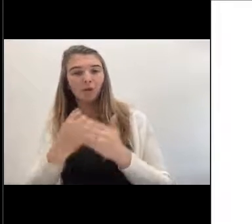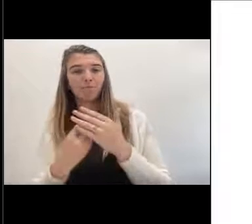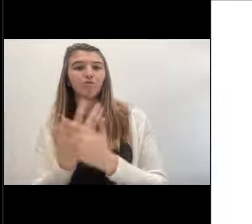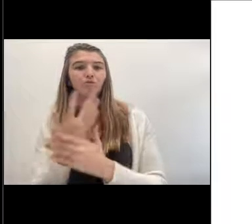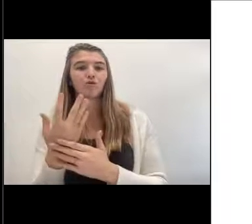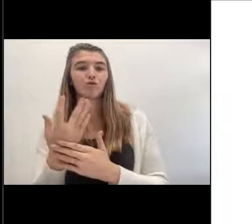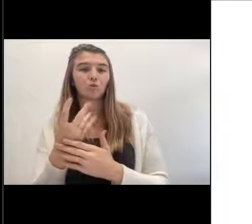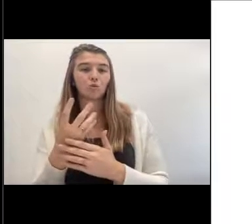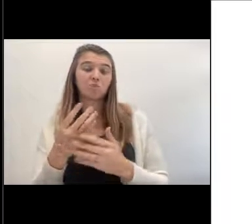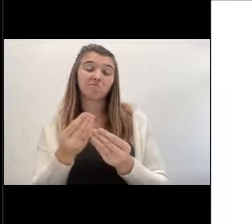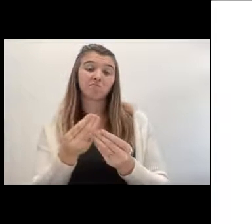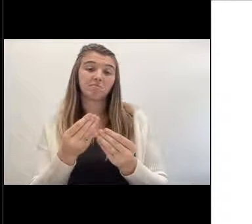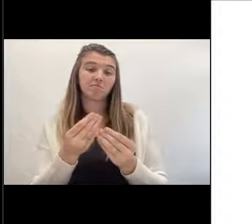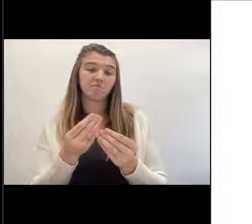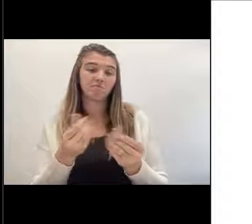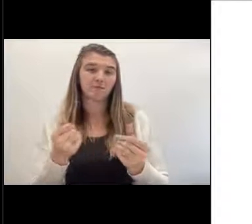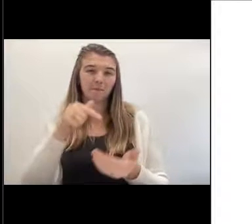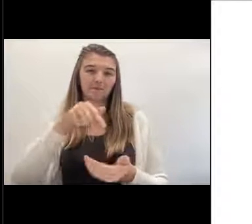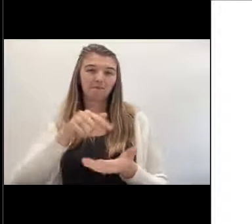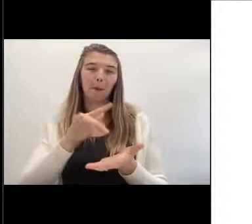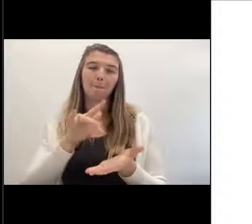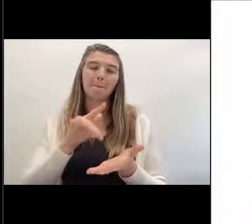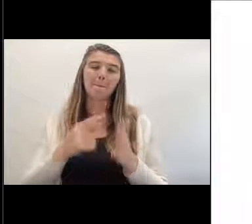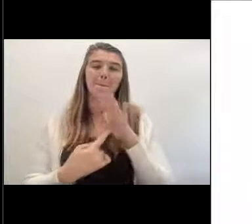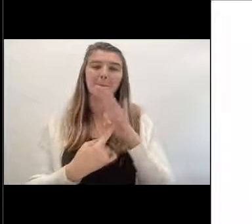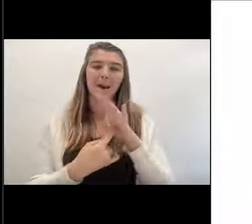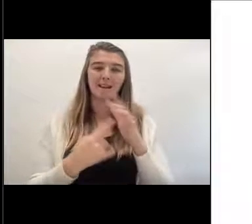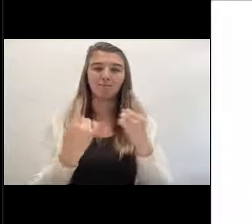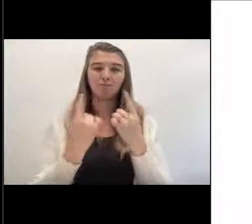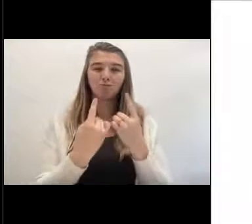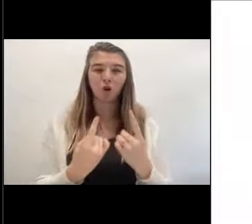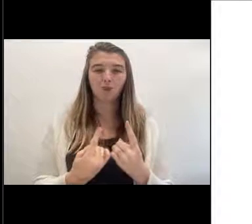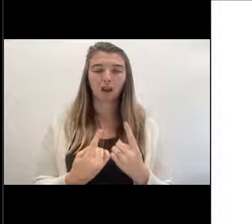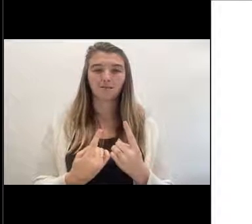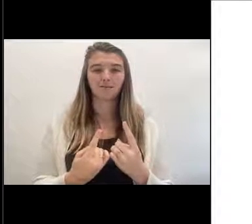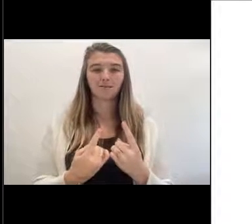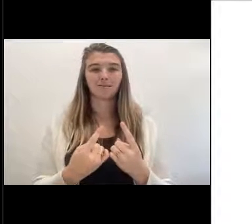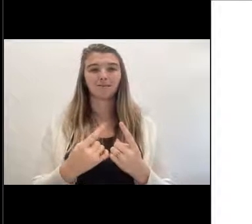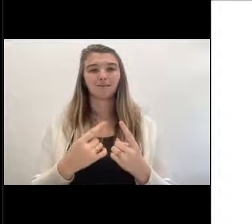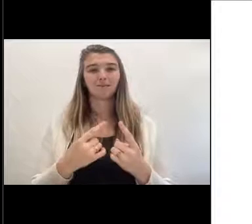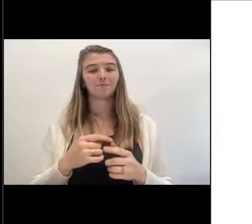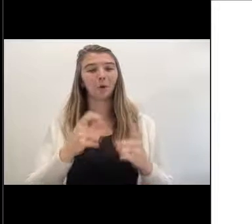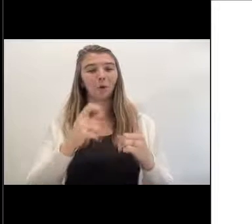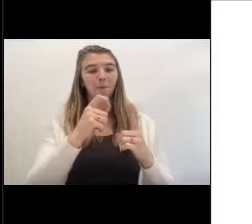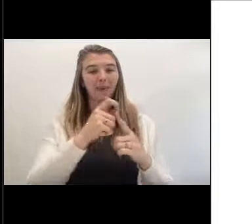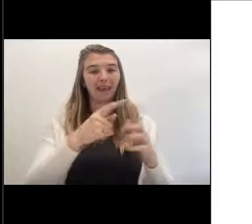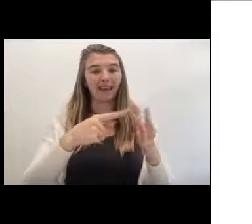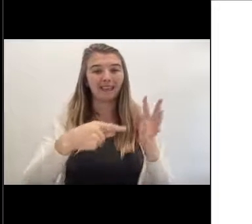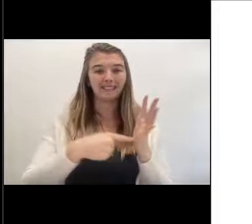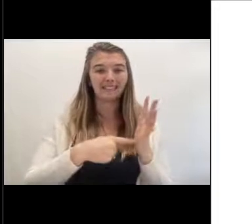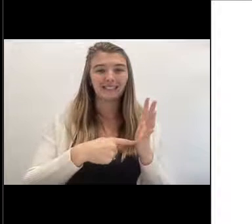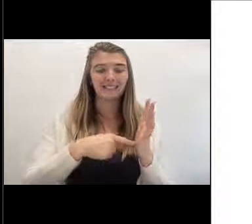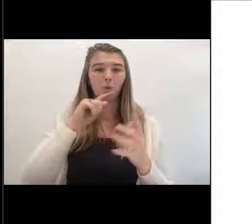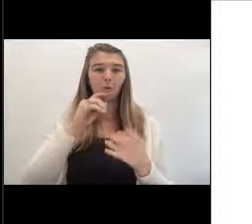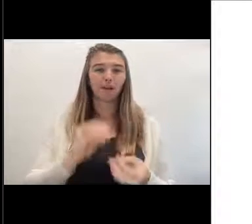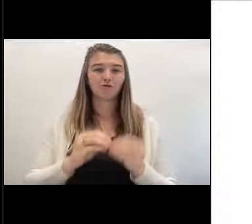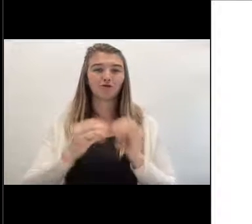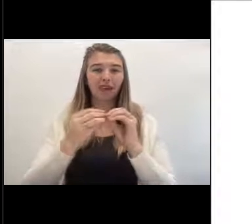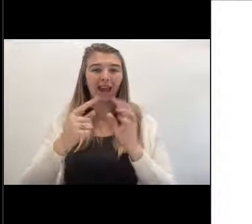well, but these are the main products, the end products of enzymatic hydrolysis of polyethylene terephthalate, so ethylene glycol and terephthalic